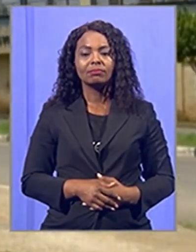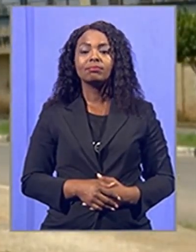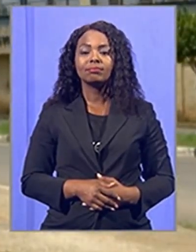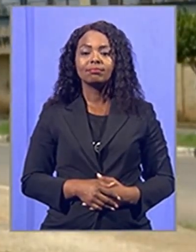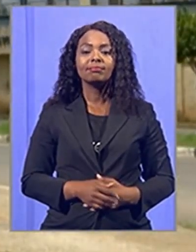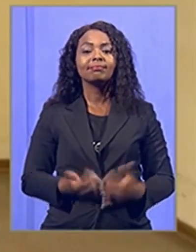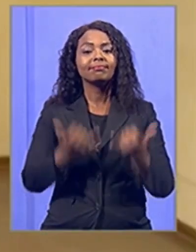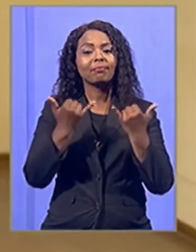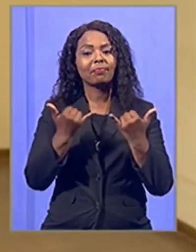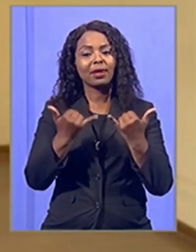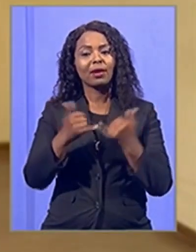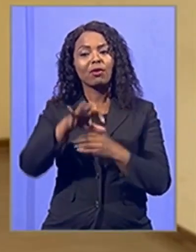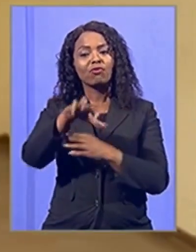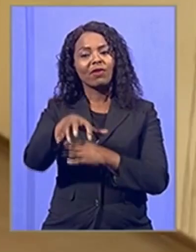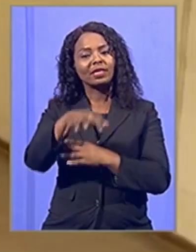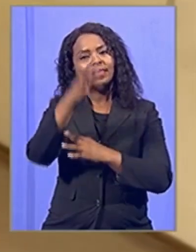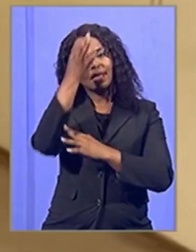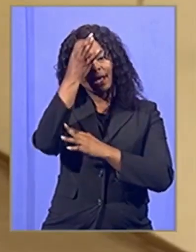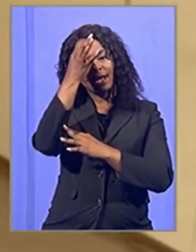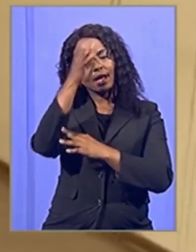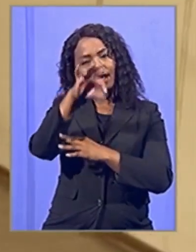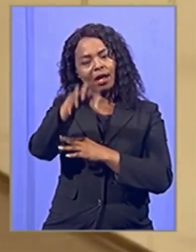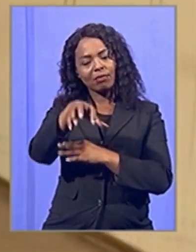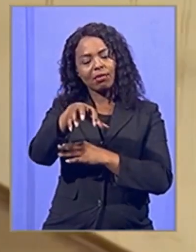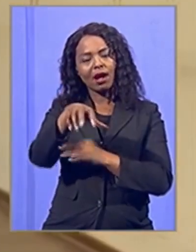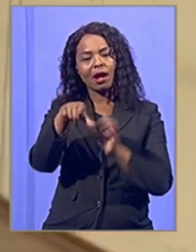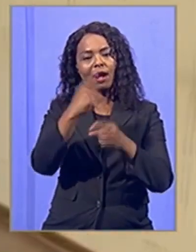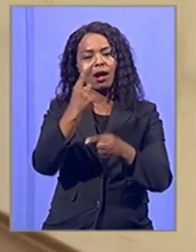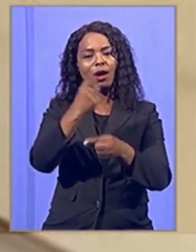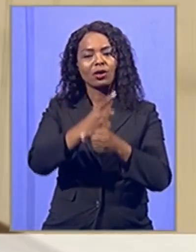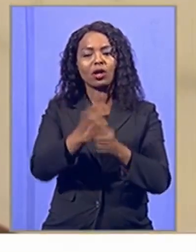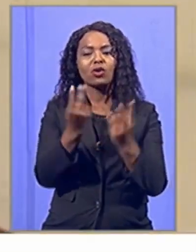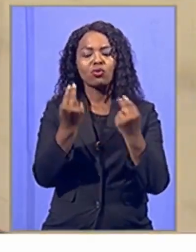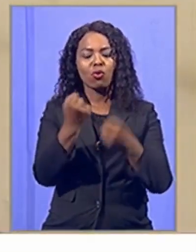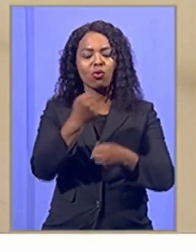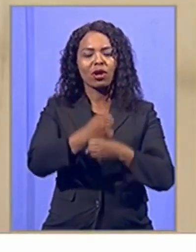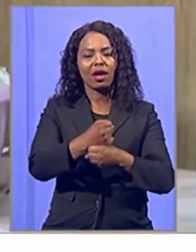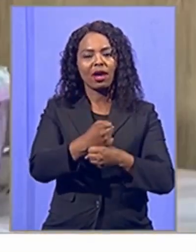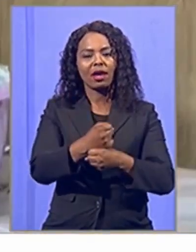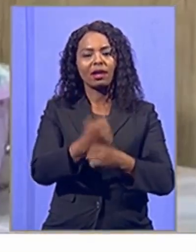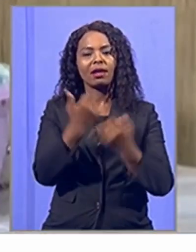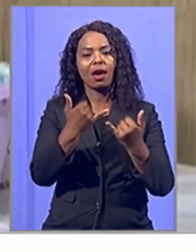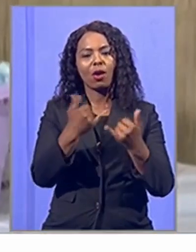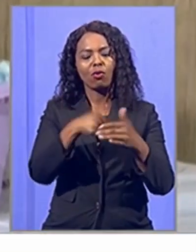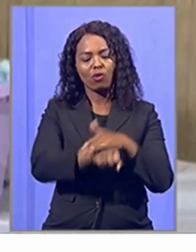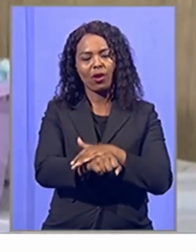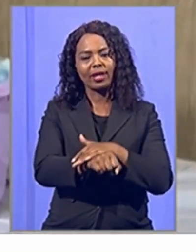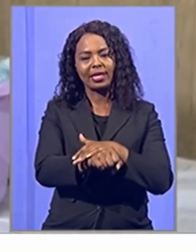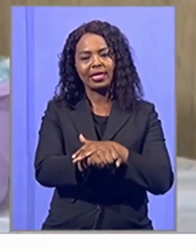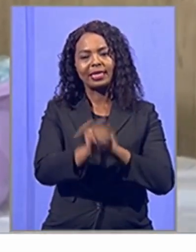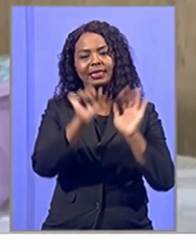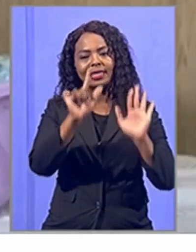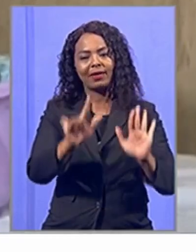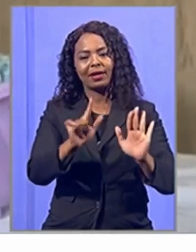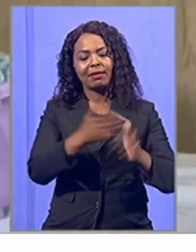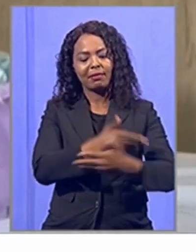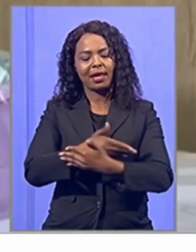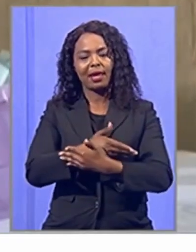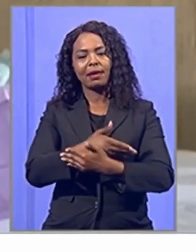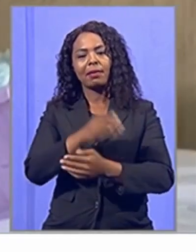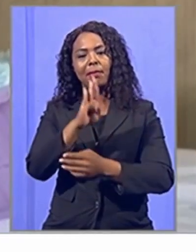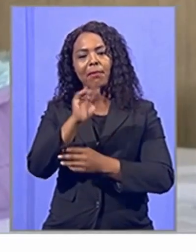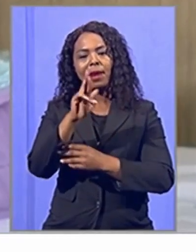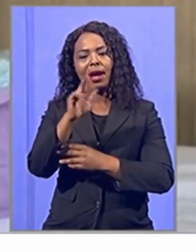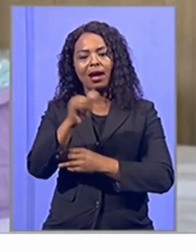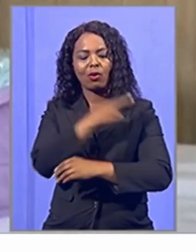Kgabagareng ye province ya Gauteng e thomile ngwaga o moswa ka go keteka matswalo a bana ba šupa ka bookelong bja Chris Hani